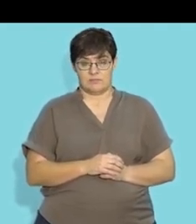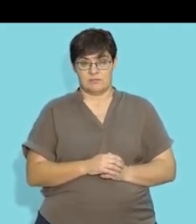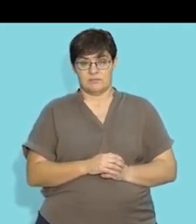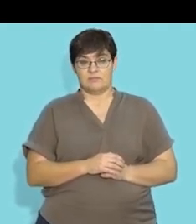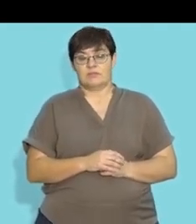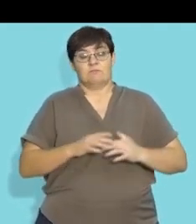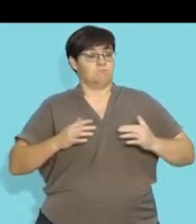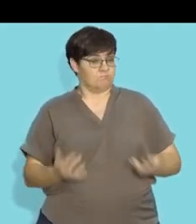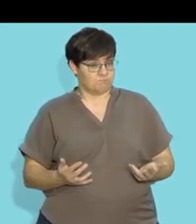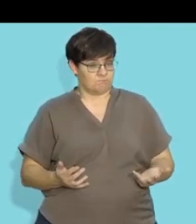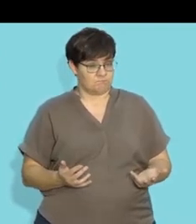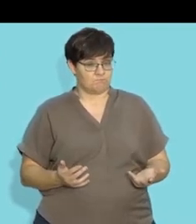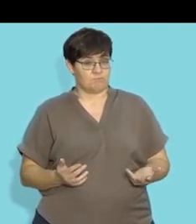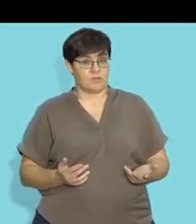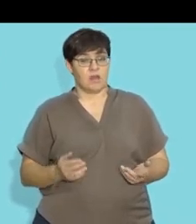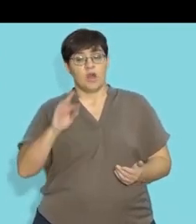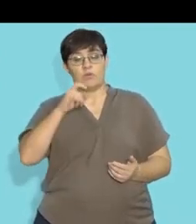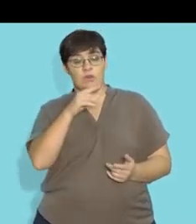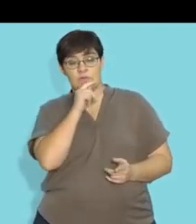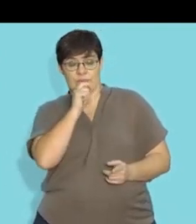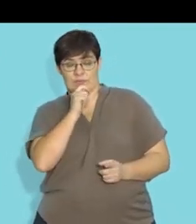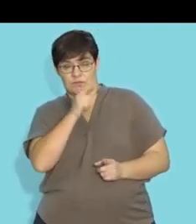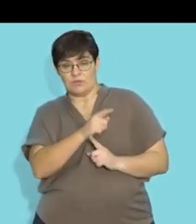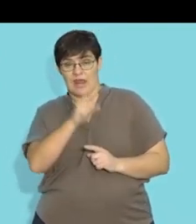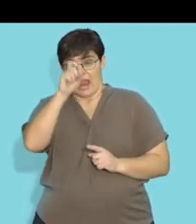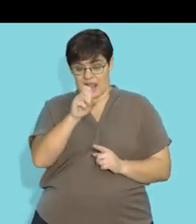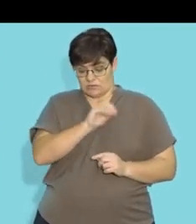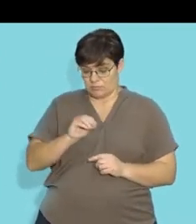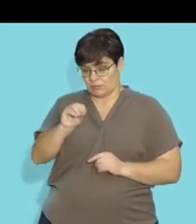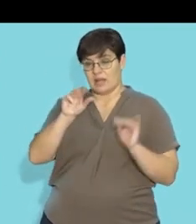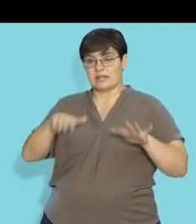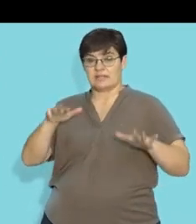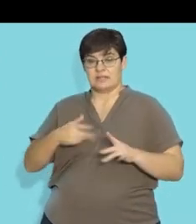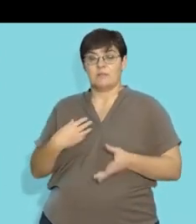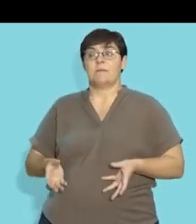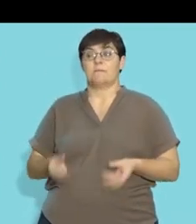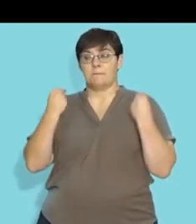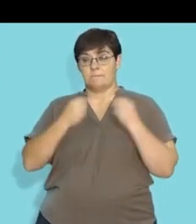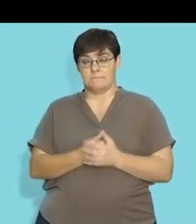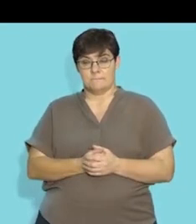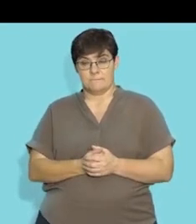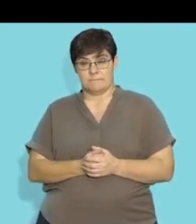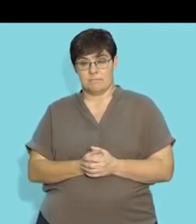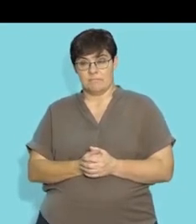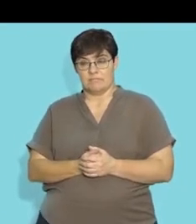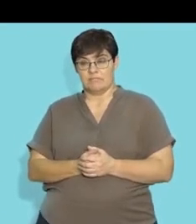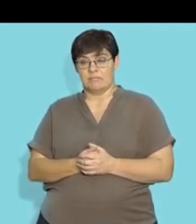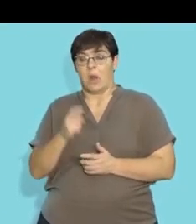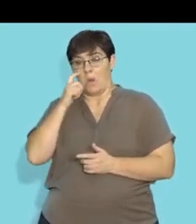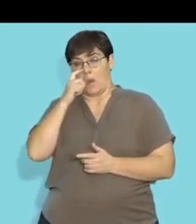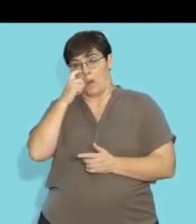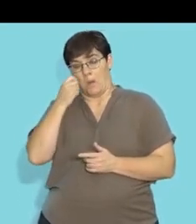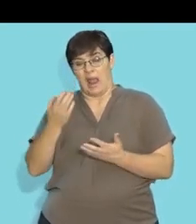67. So we used our regression. Where we see X, we put 19. This is what we get. That's